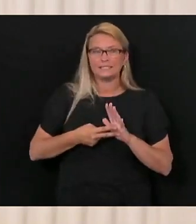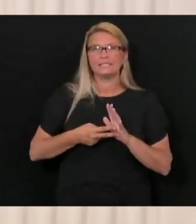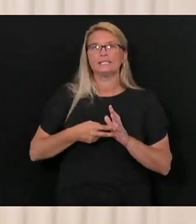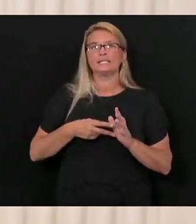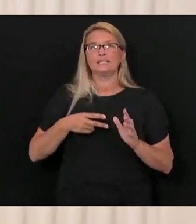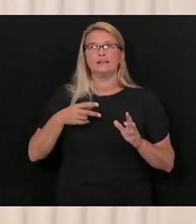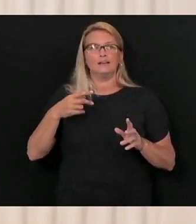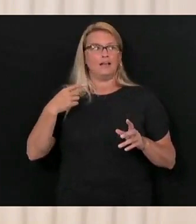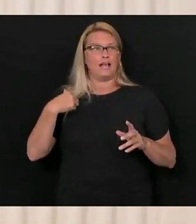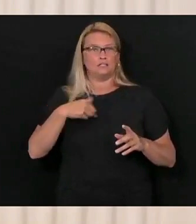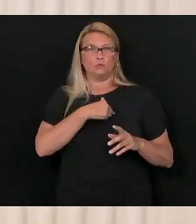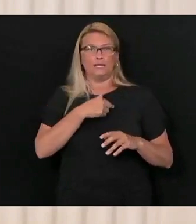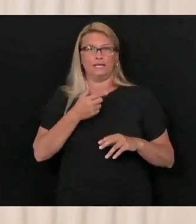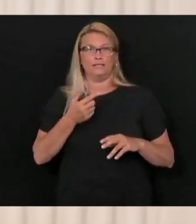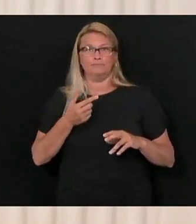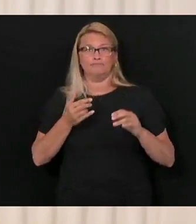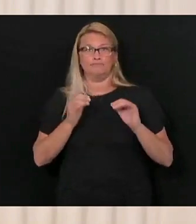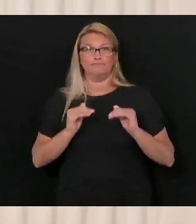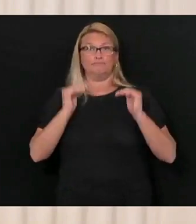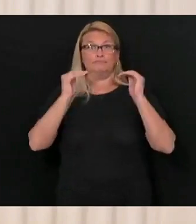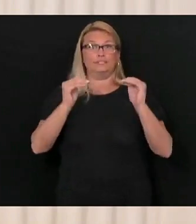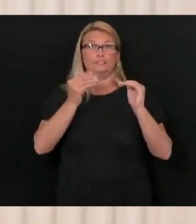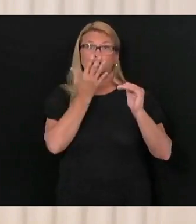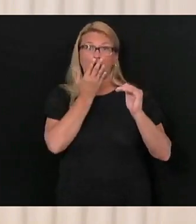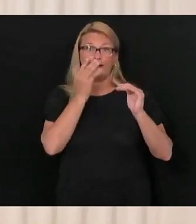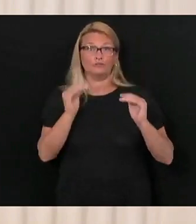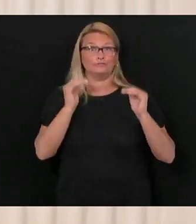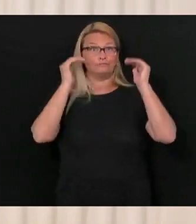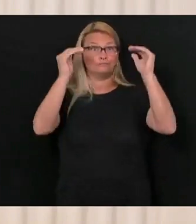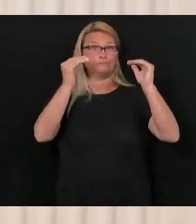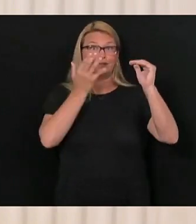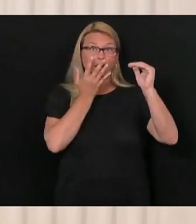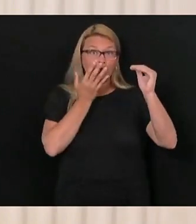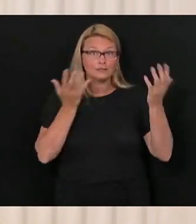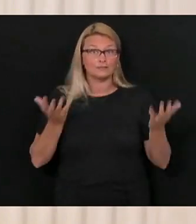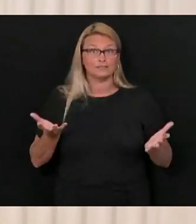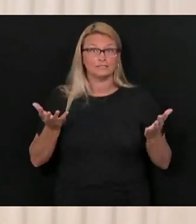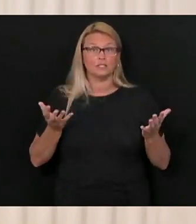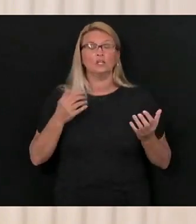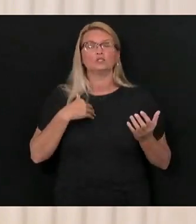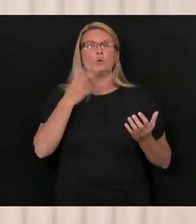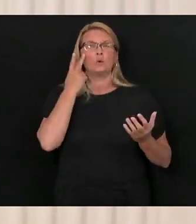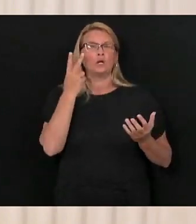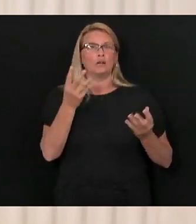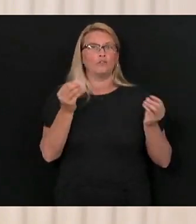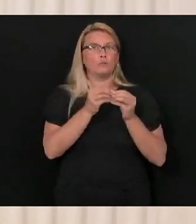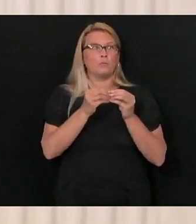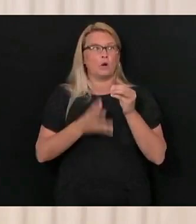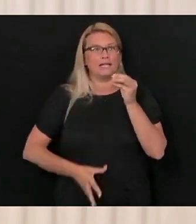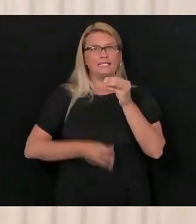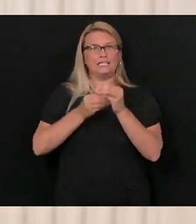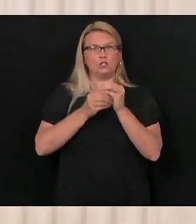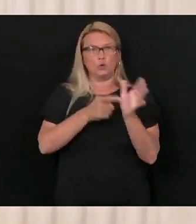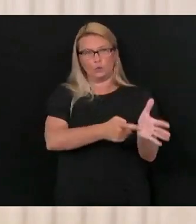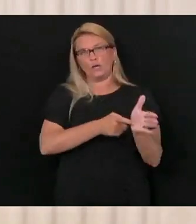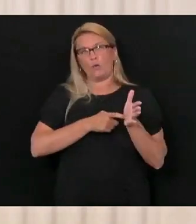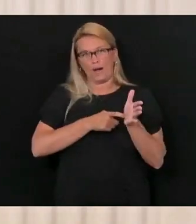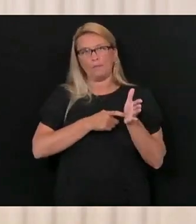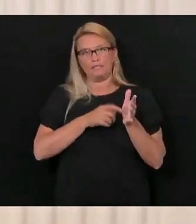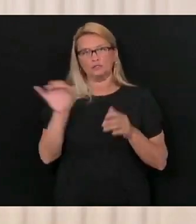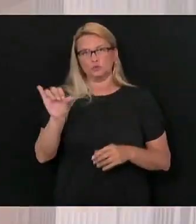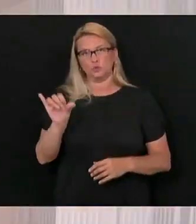you increase colors. And there may, we absolutely will be looking at additional requirements for mask wearing.